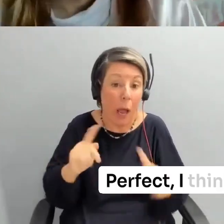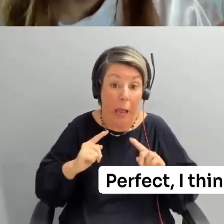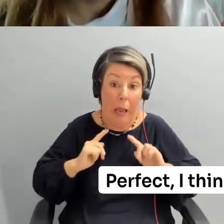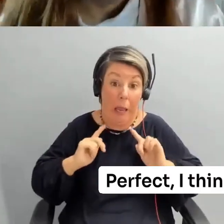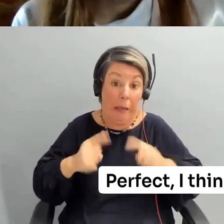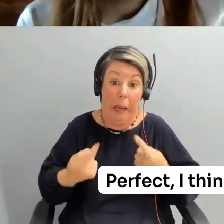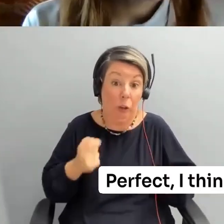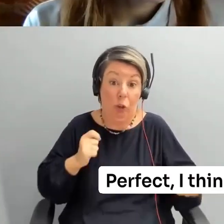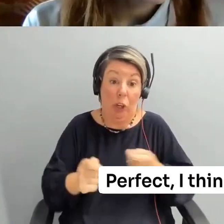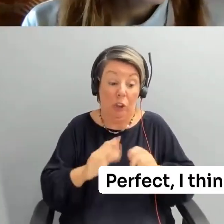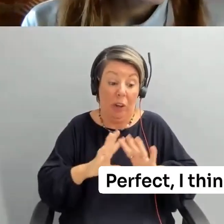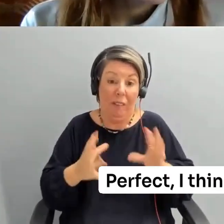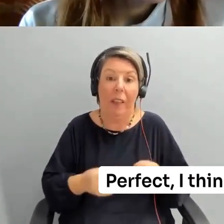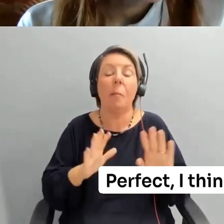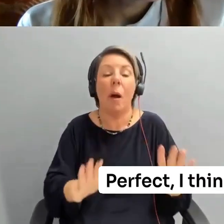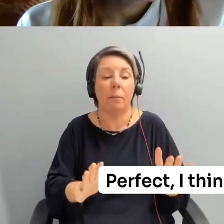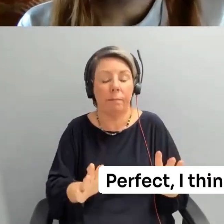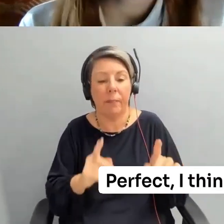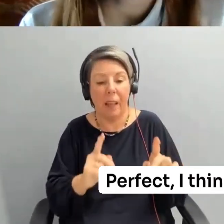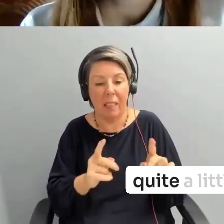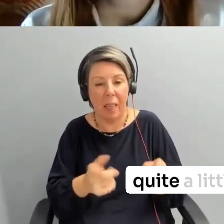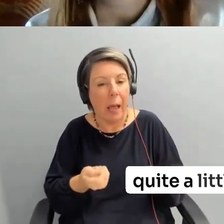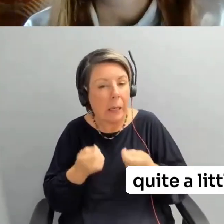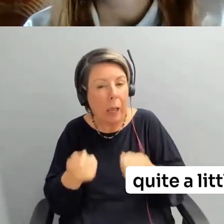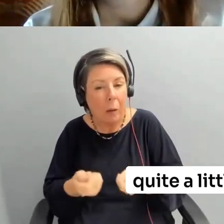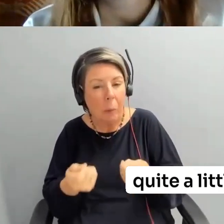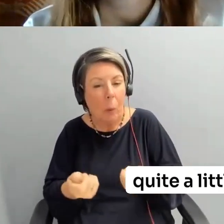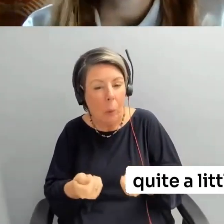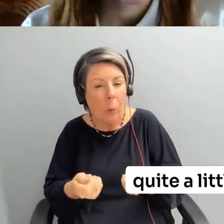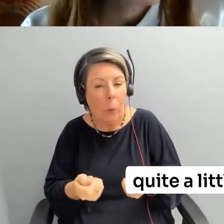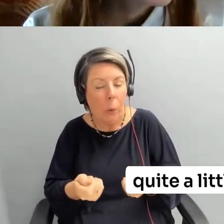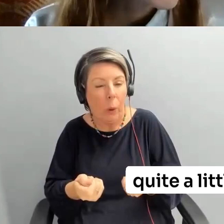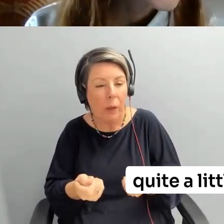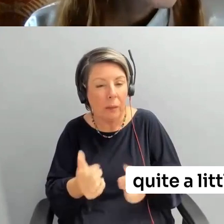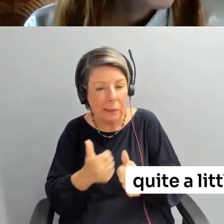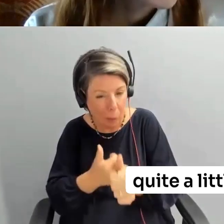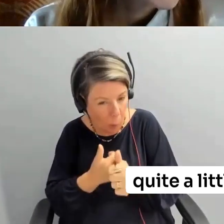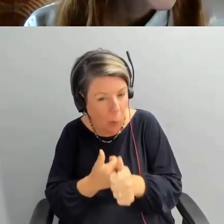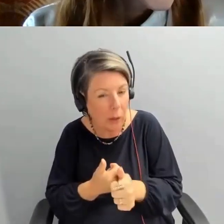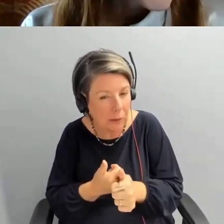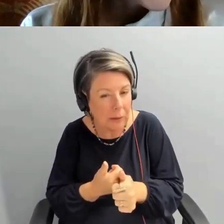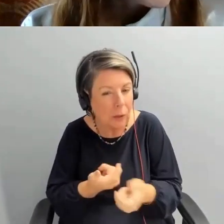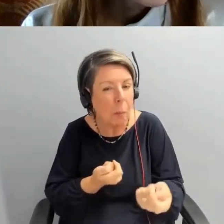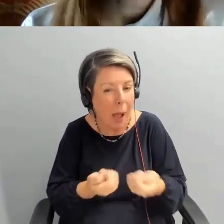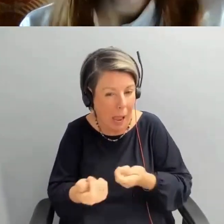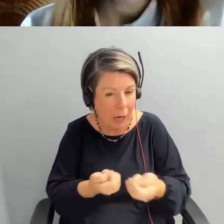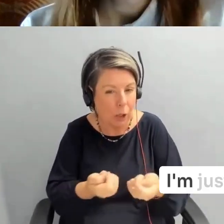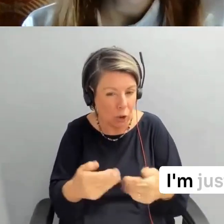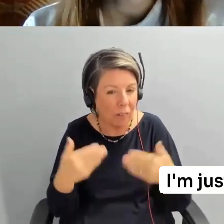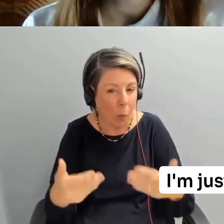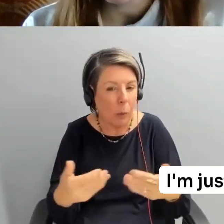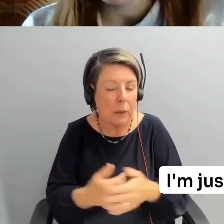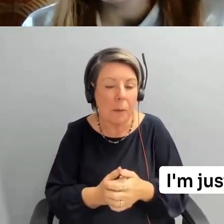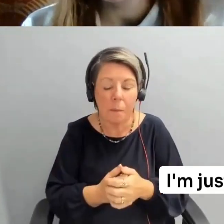Perfect. No, I think that will give people quite a little bit of support to take forward.